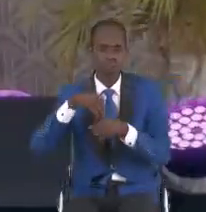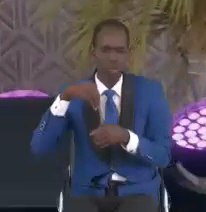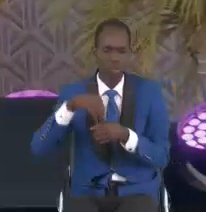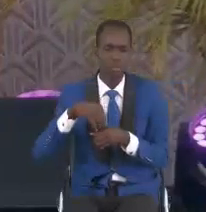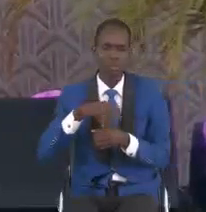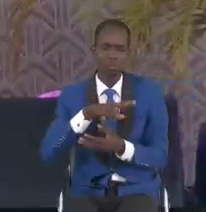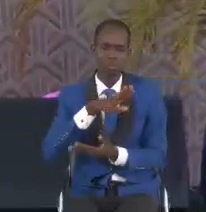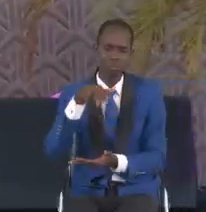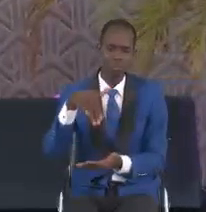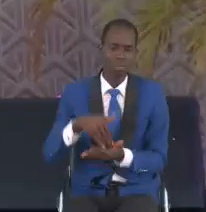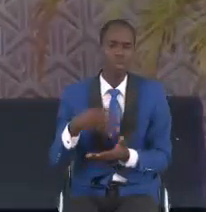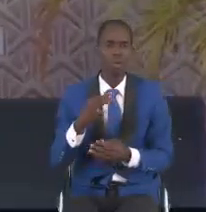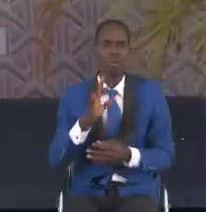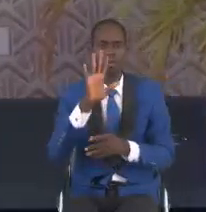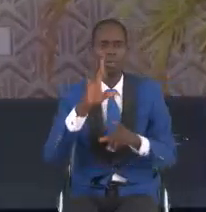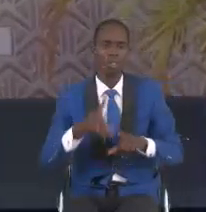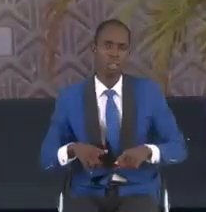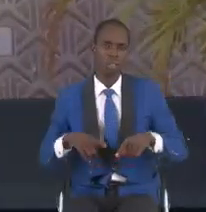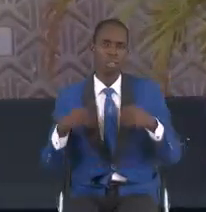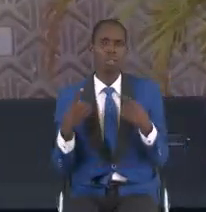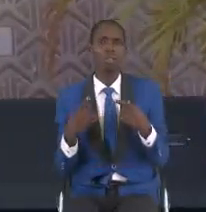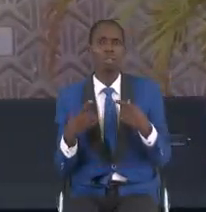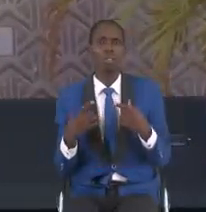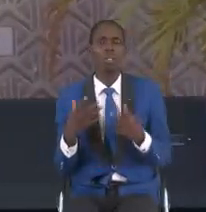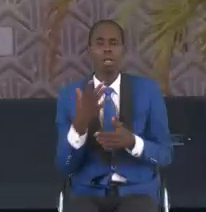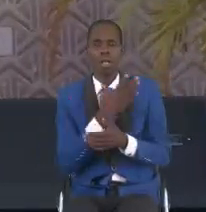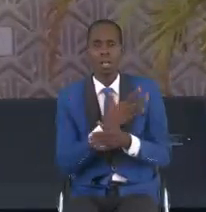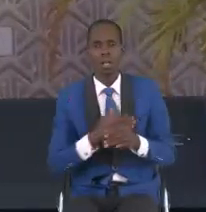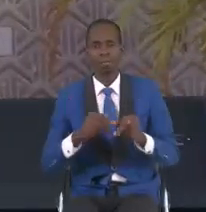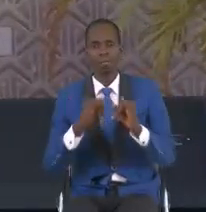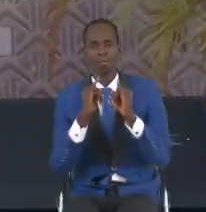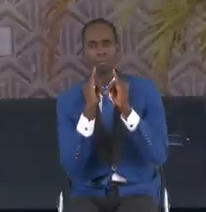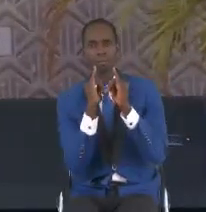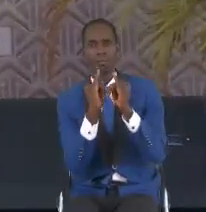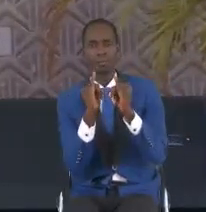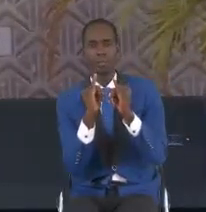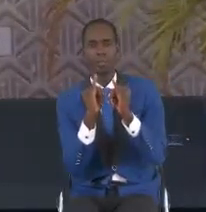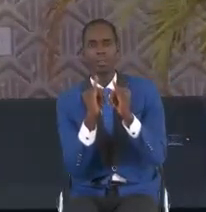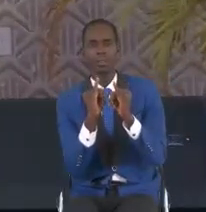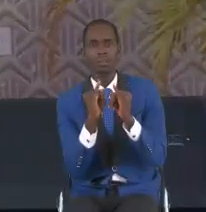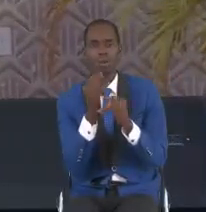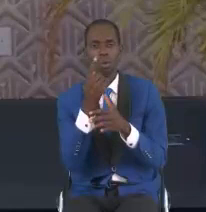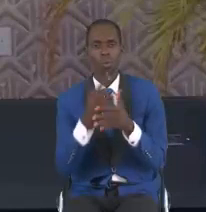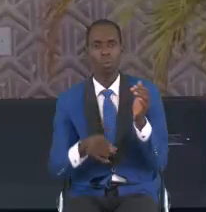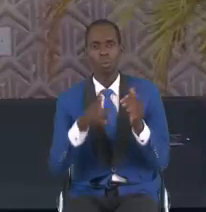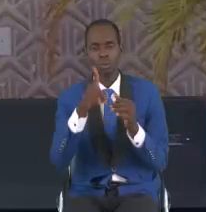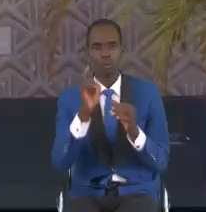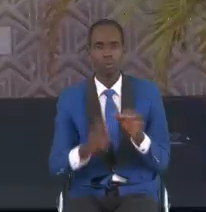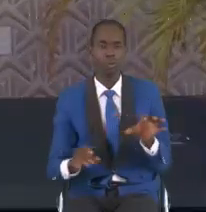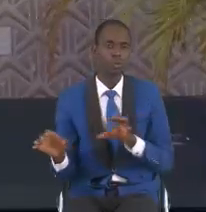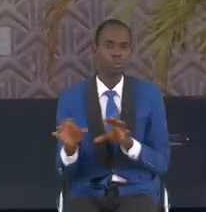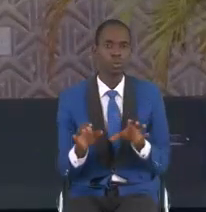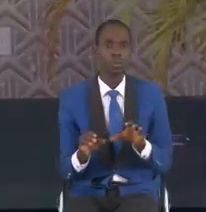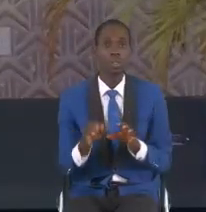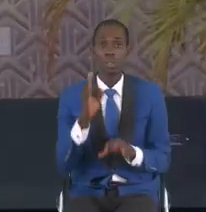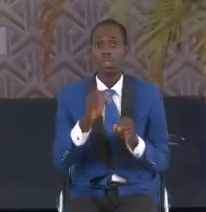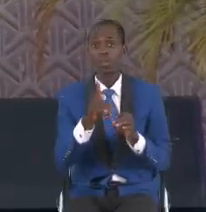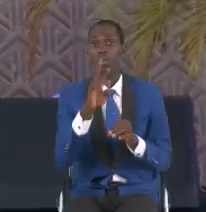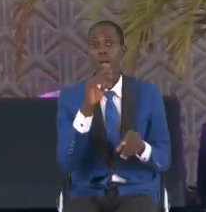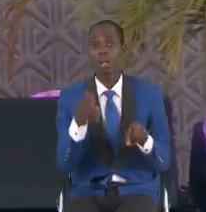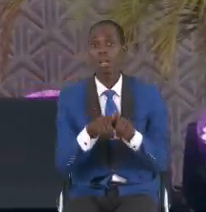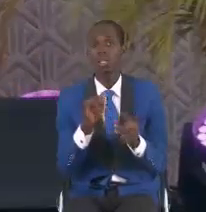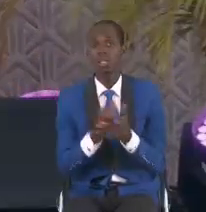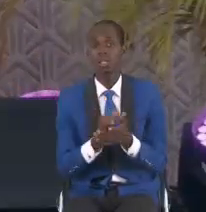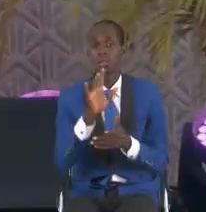of your life and dictate to you what you should do. If you're like that, your